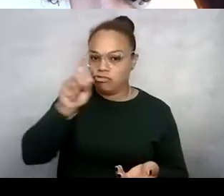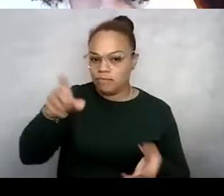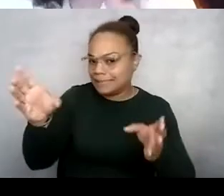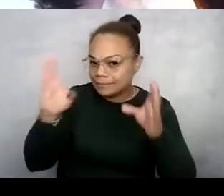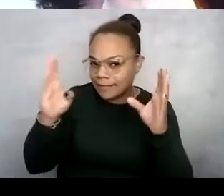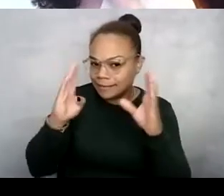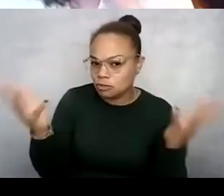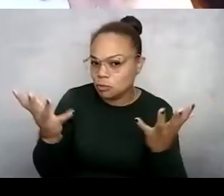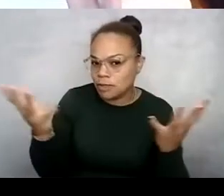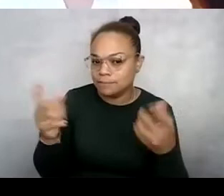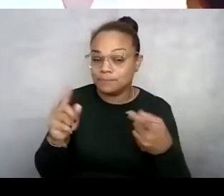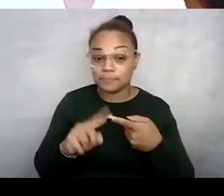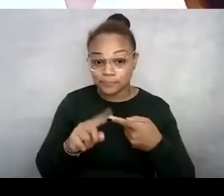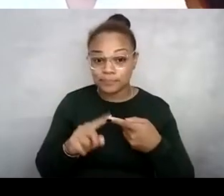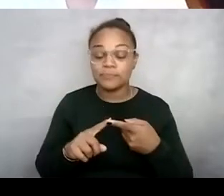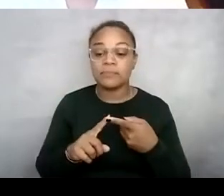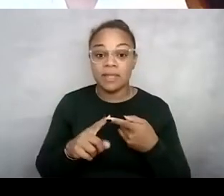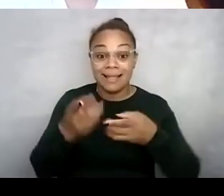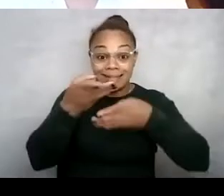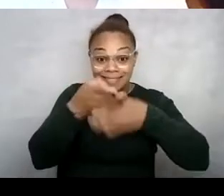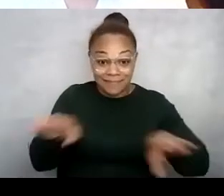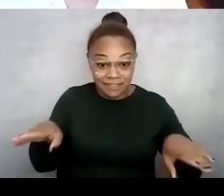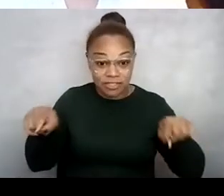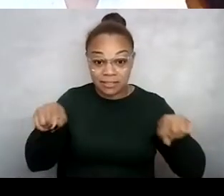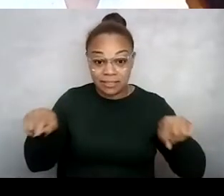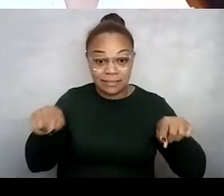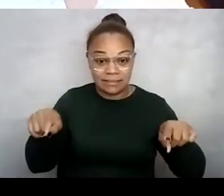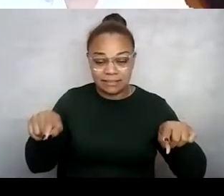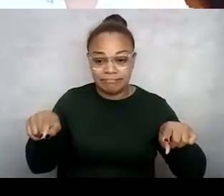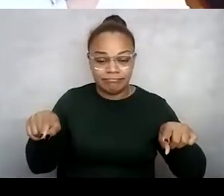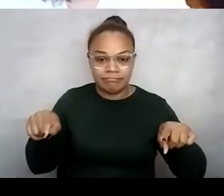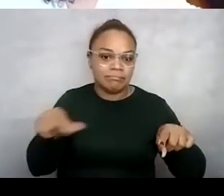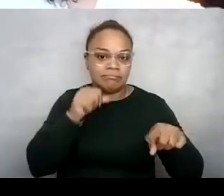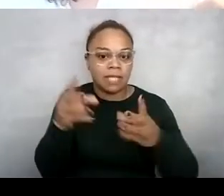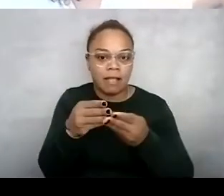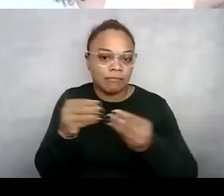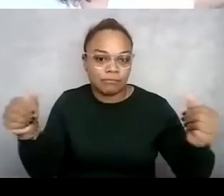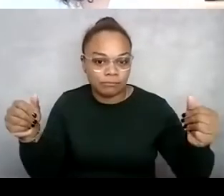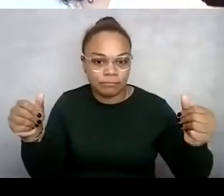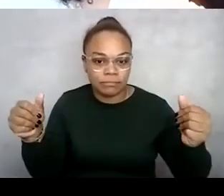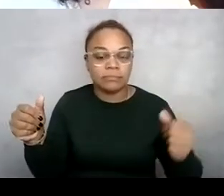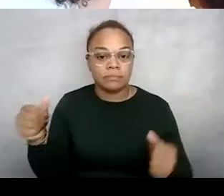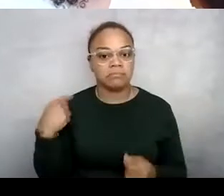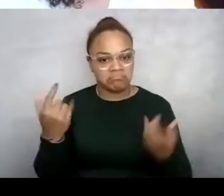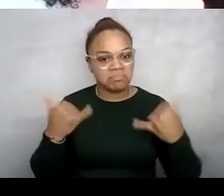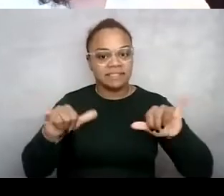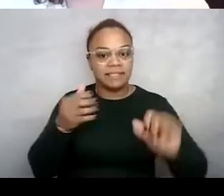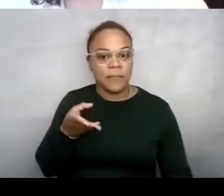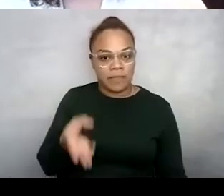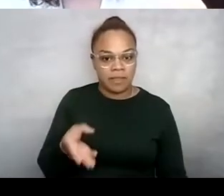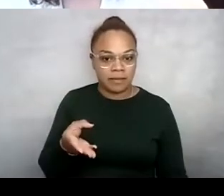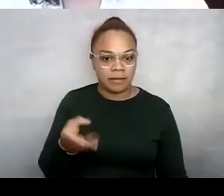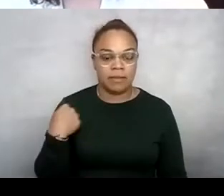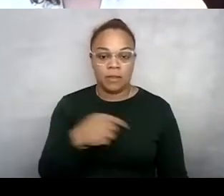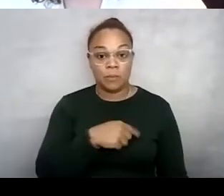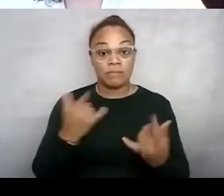is that those divisions haven't gone away. And in many ways, we're experiencing the backlash